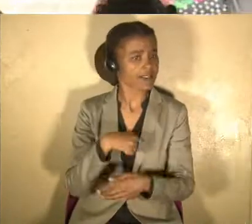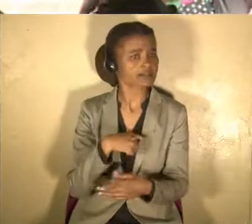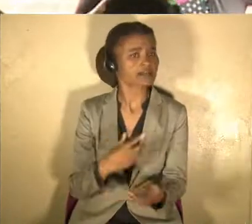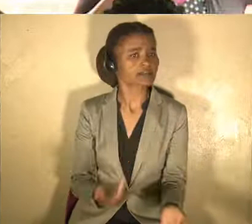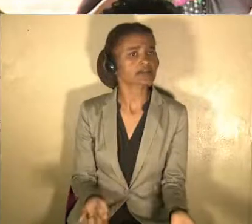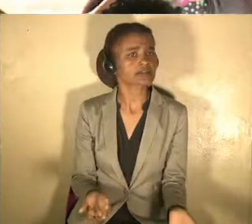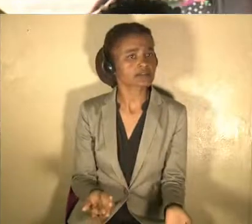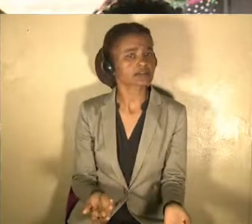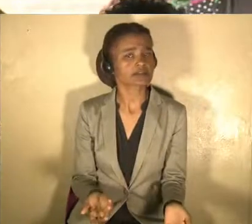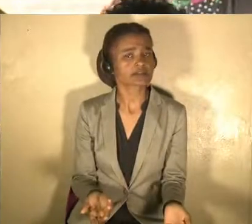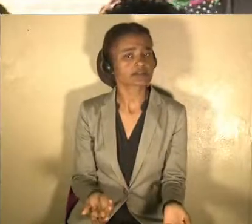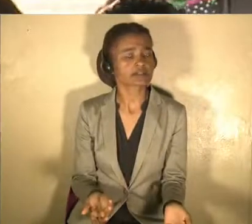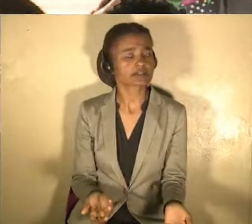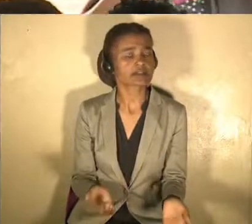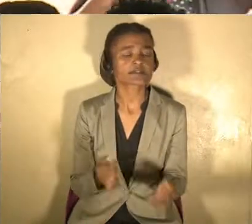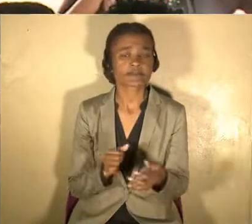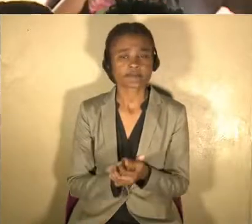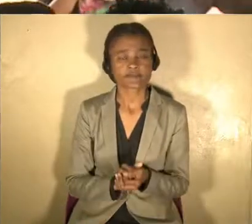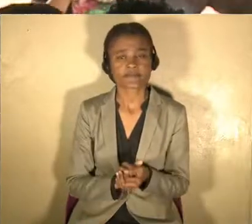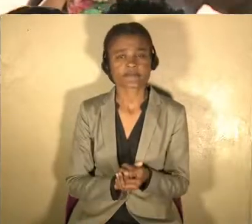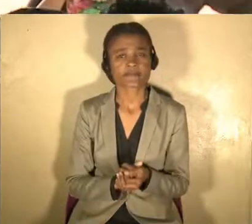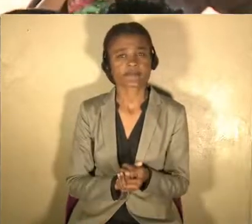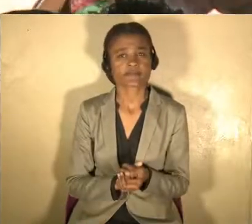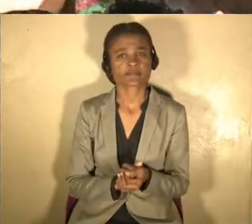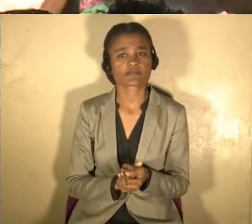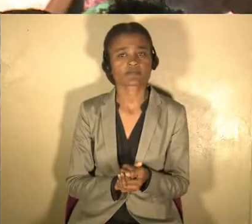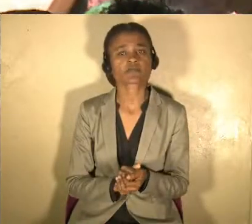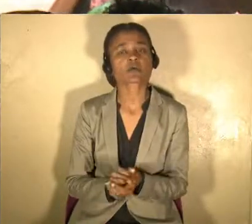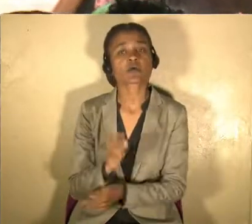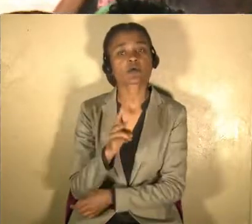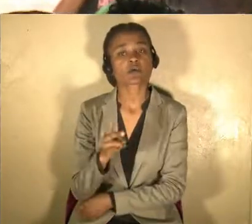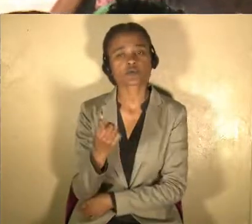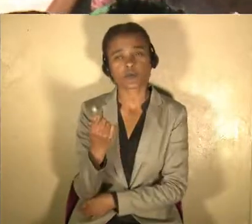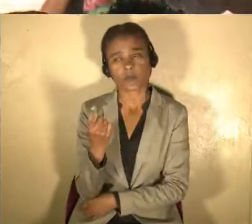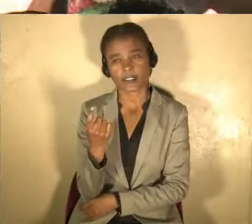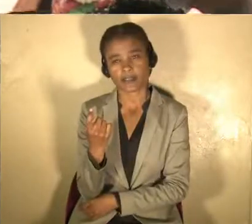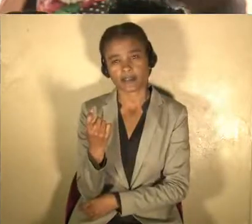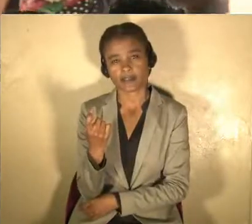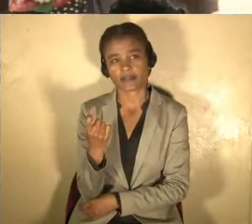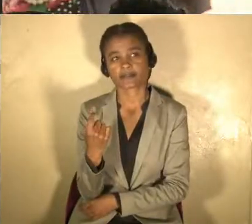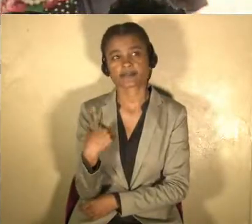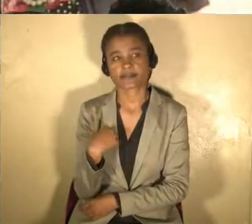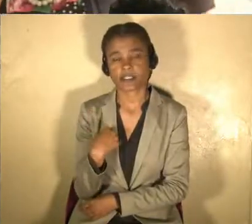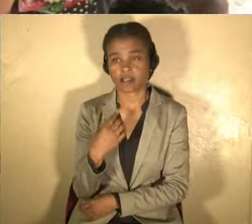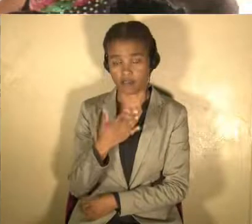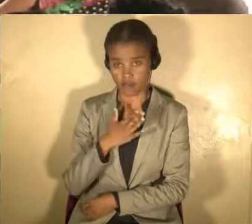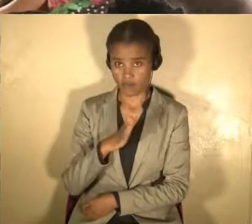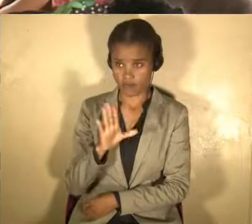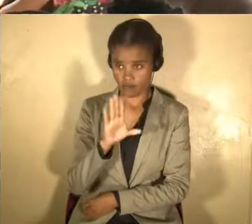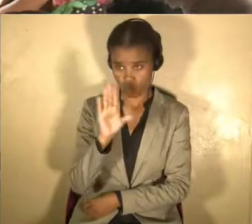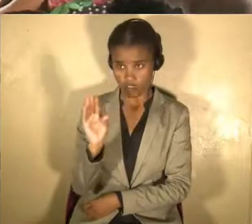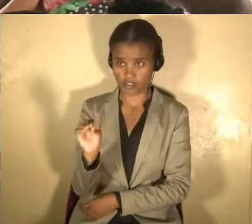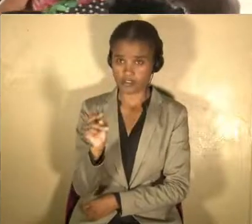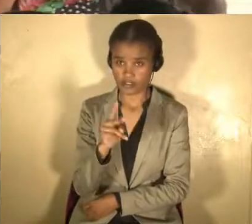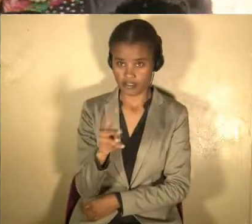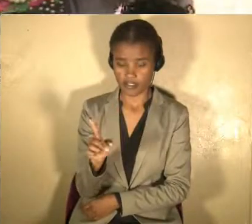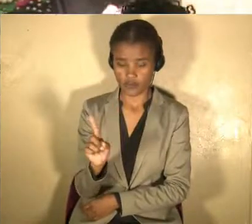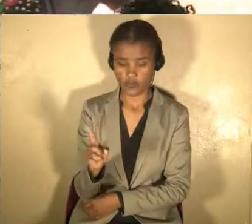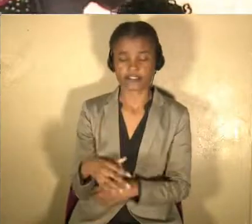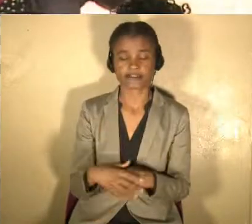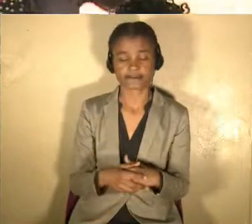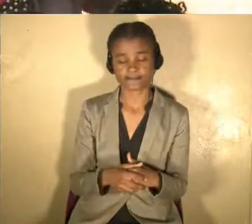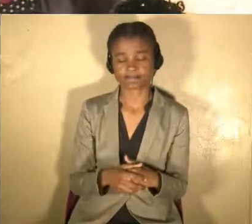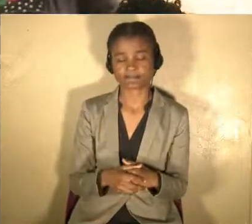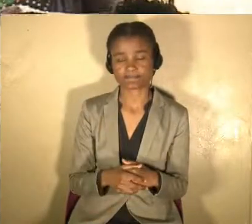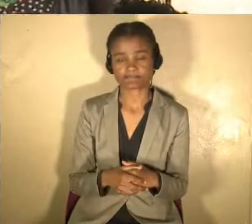And again, one thing which I want to ask again, why the government